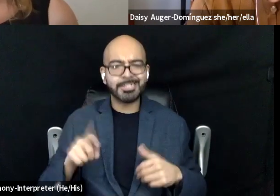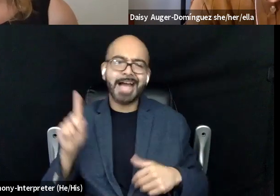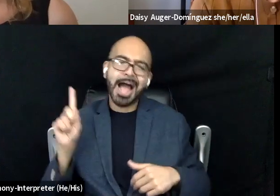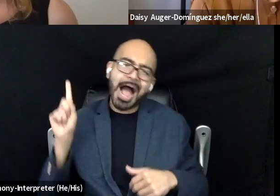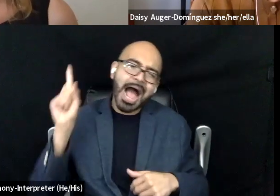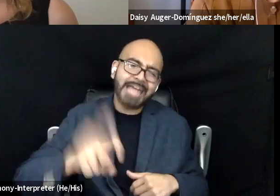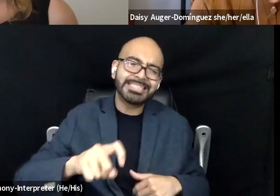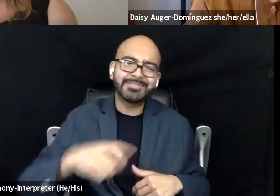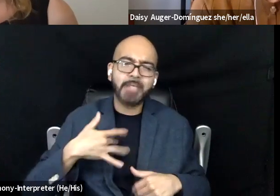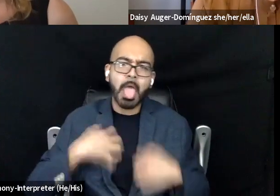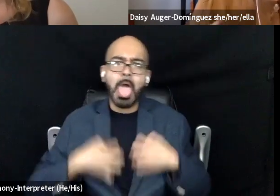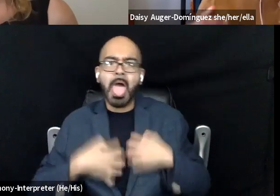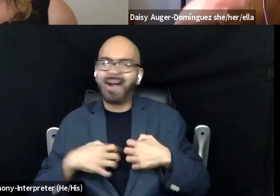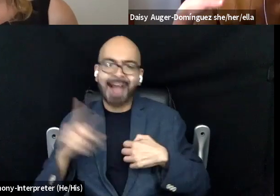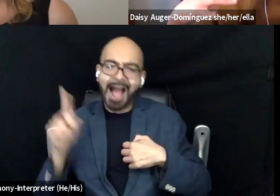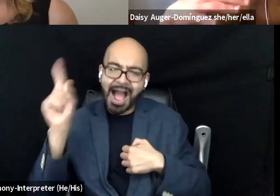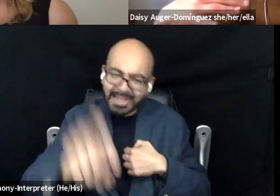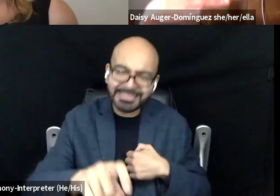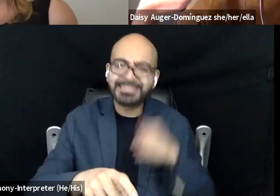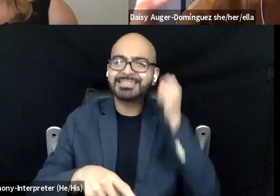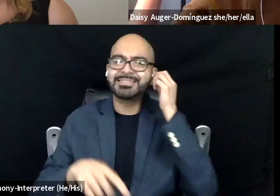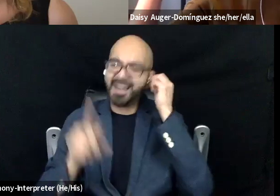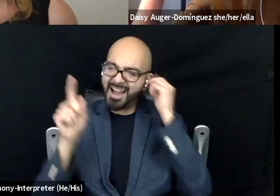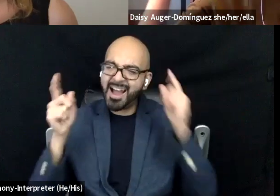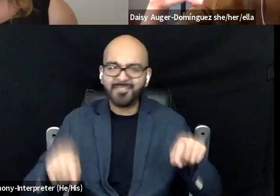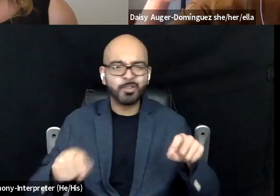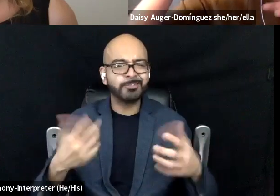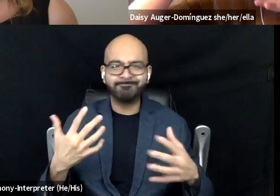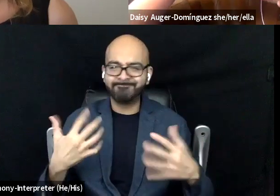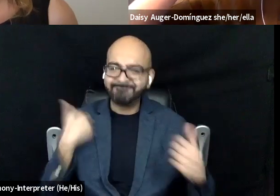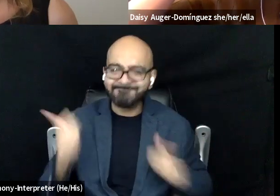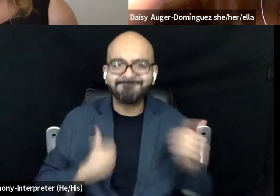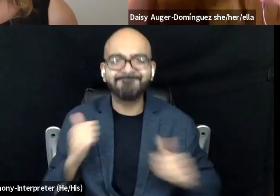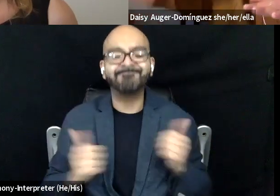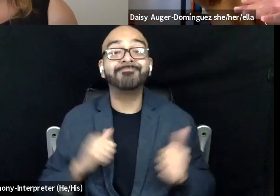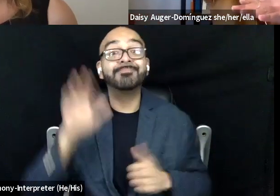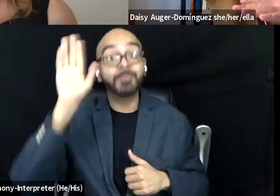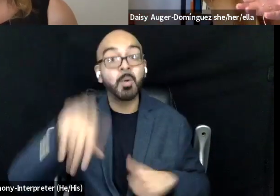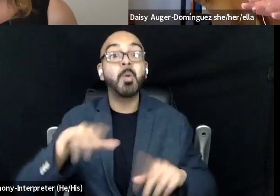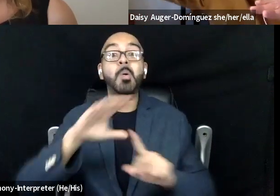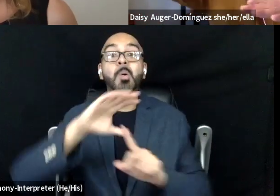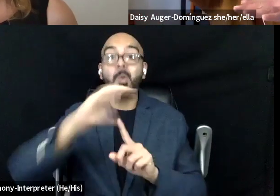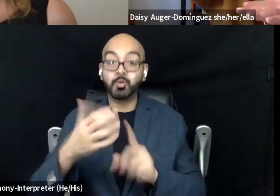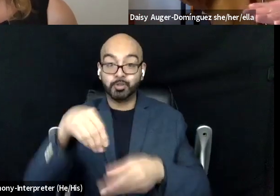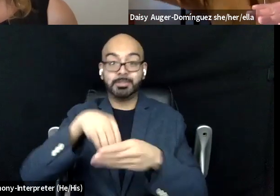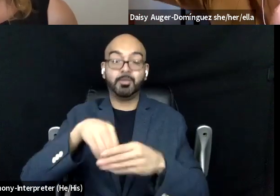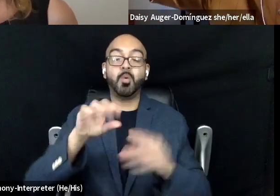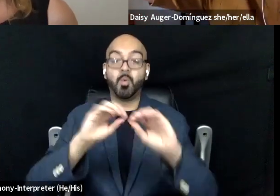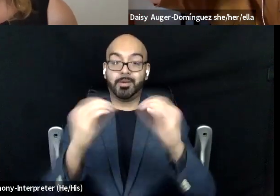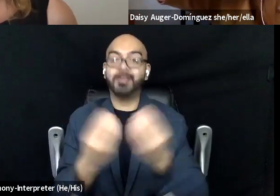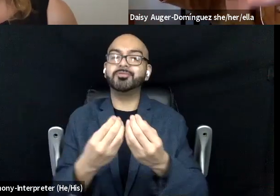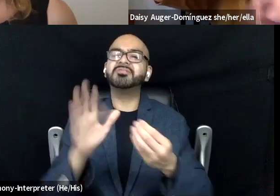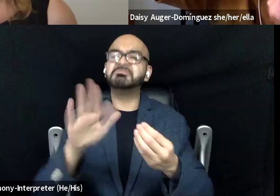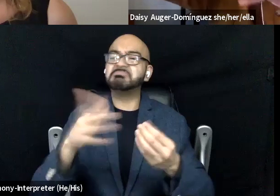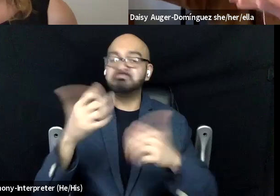are really, underneath. And here's the thing about culture and organizations. You have your senior leaders at the top, and you